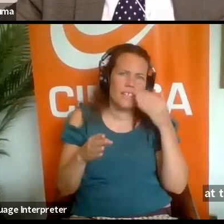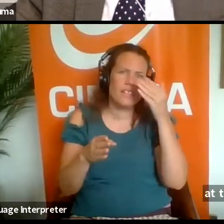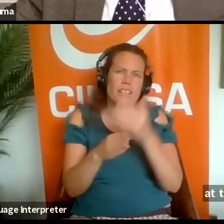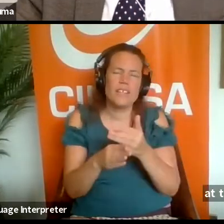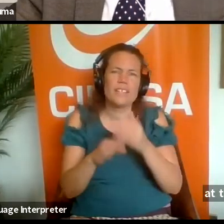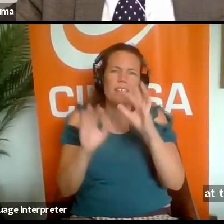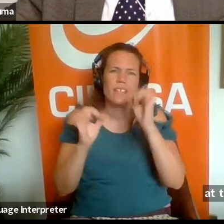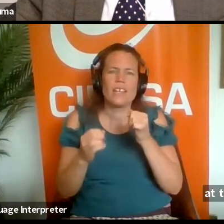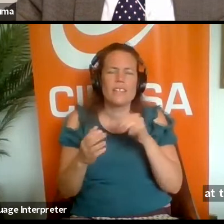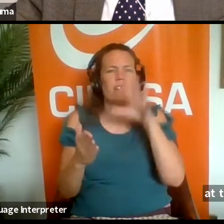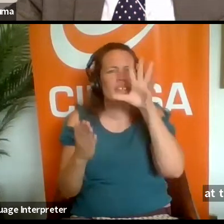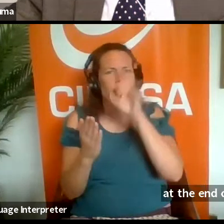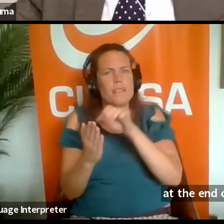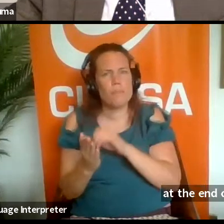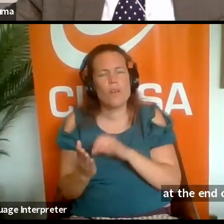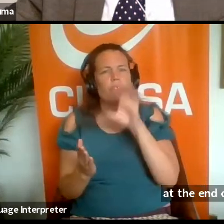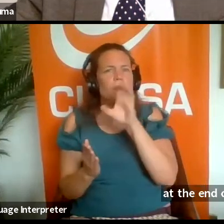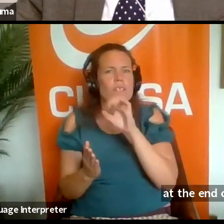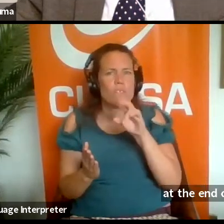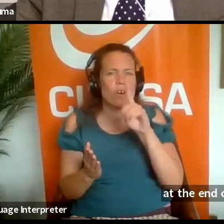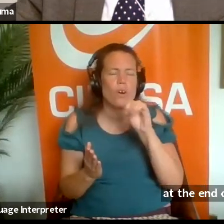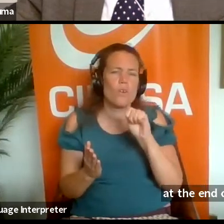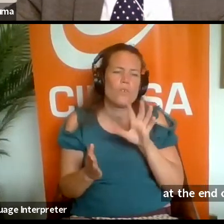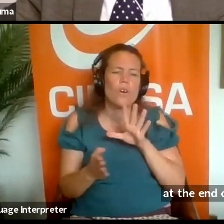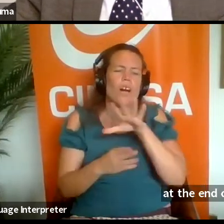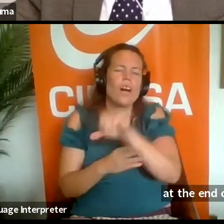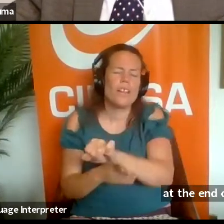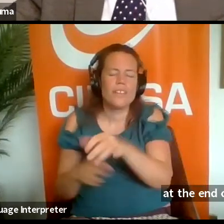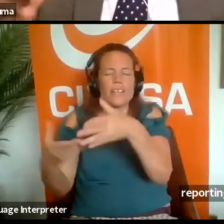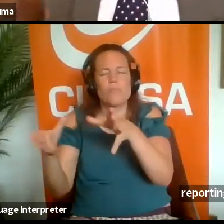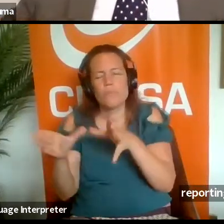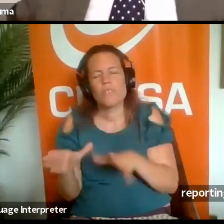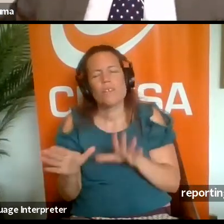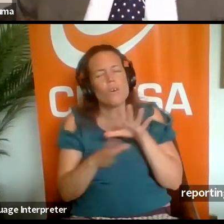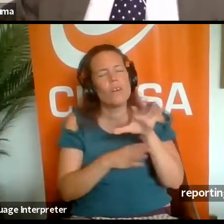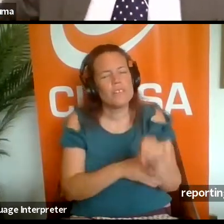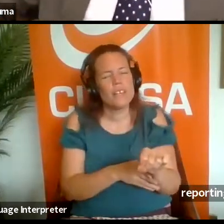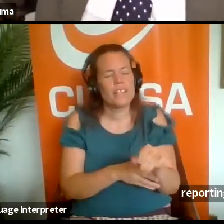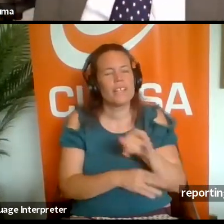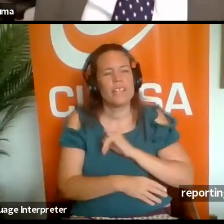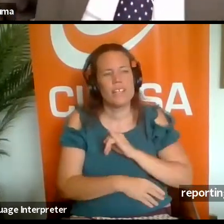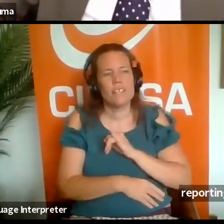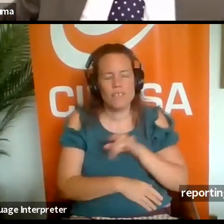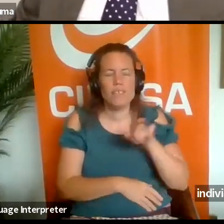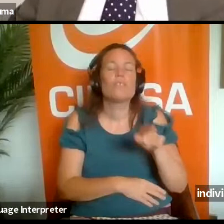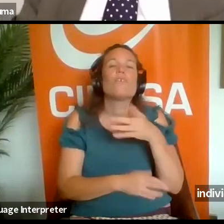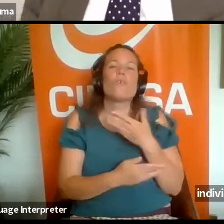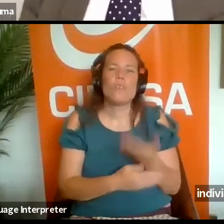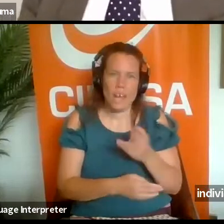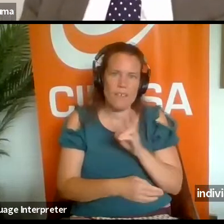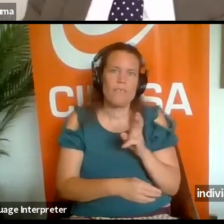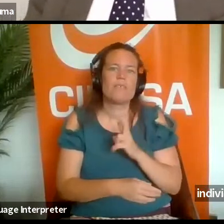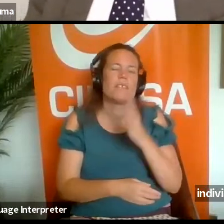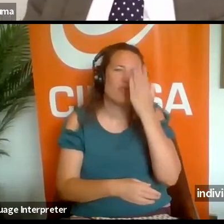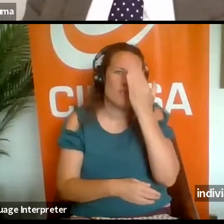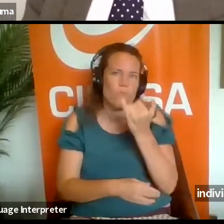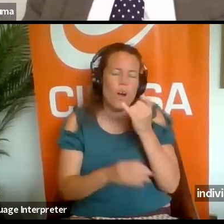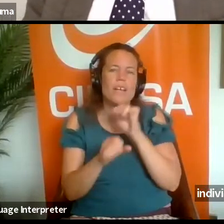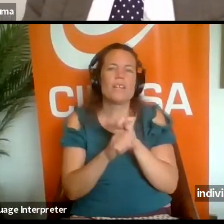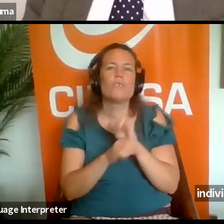can be plotting to attack a community or to attack an individual. So they have to do this. But also, we're having